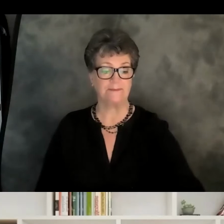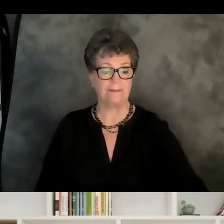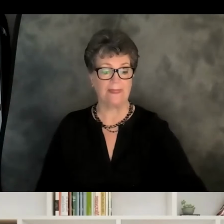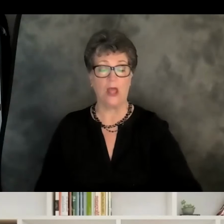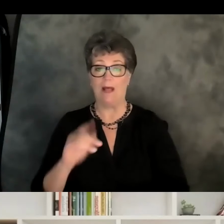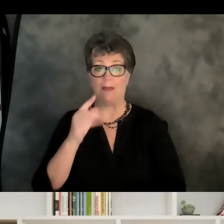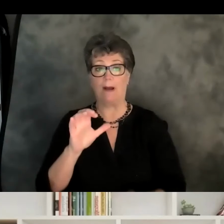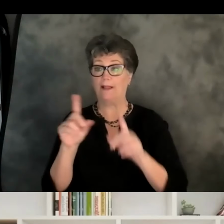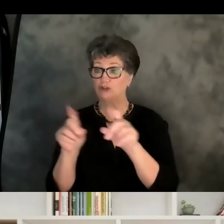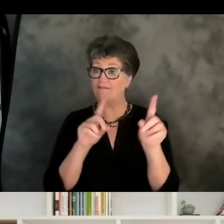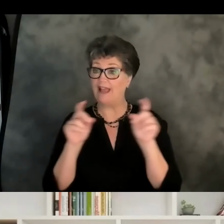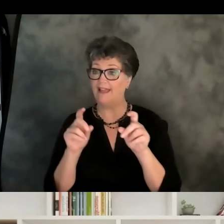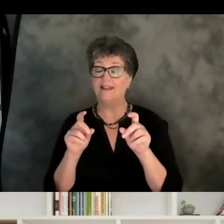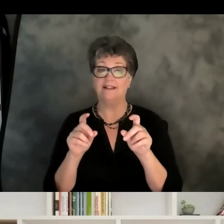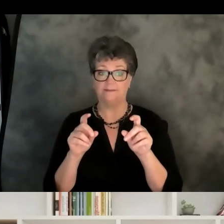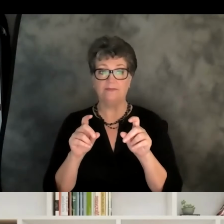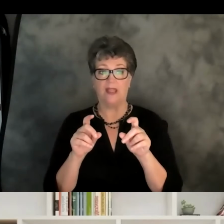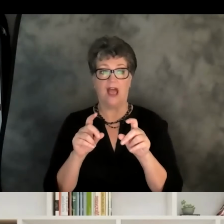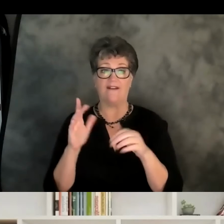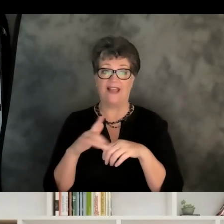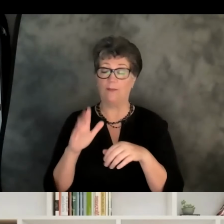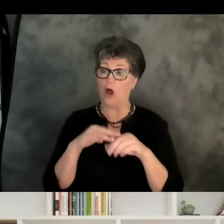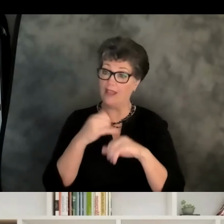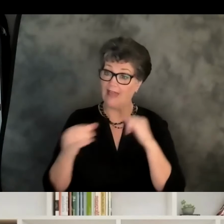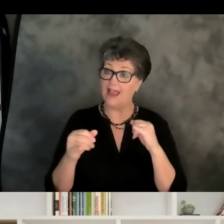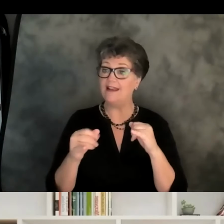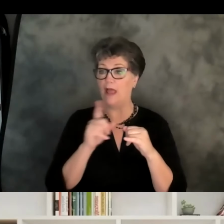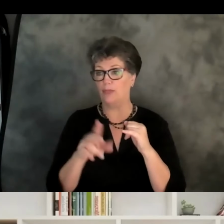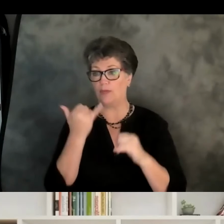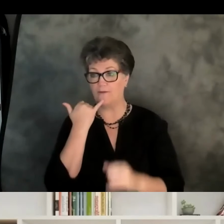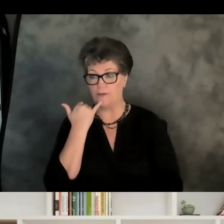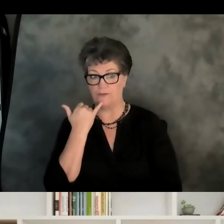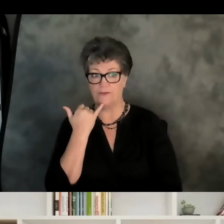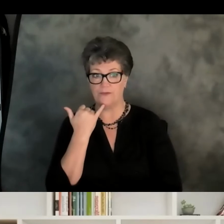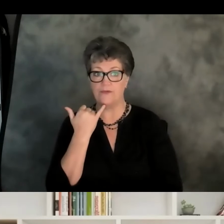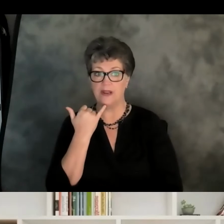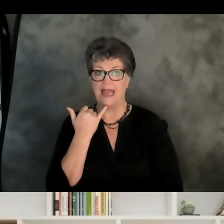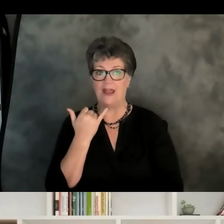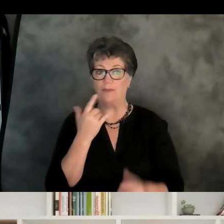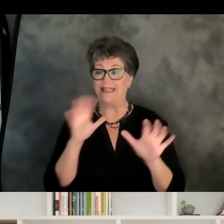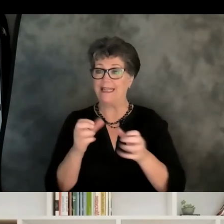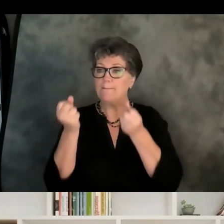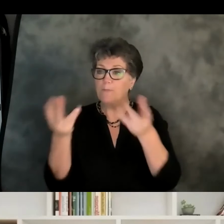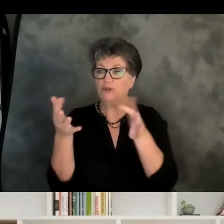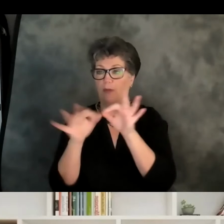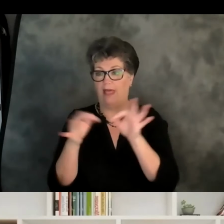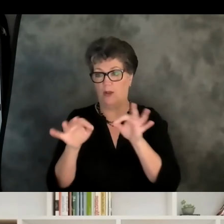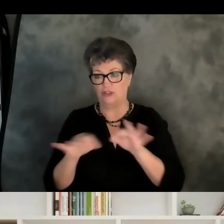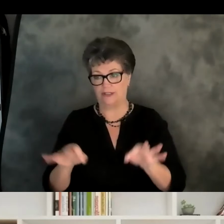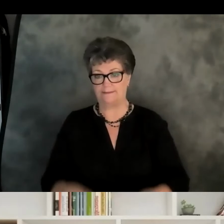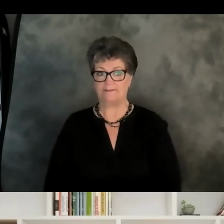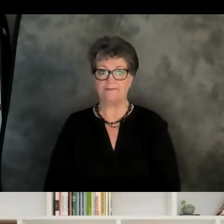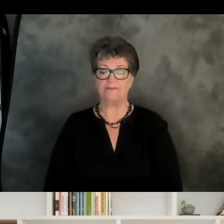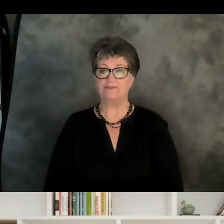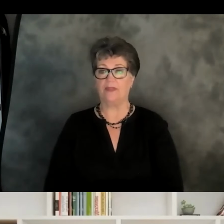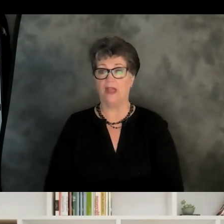public survey. This will be both available online and also via telephone, and we'll be conducting this in multiple languages. We'd